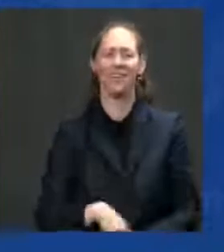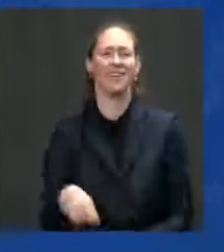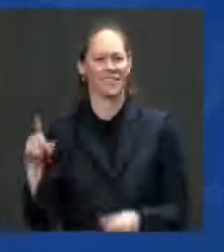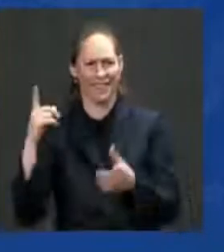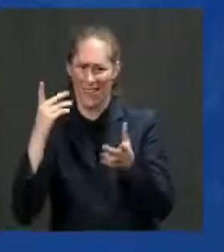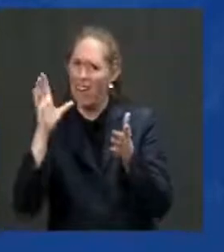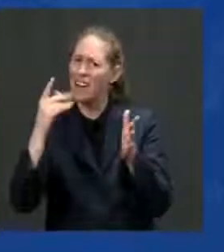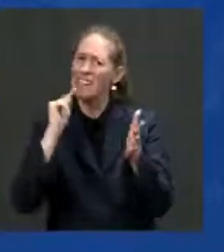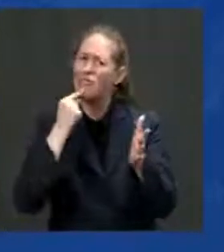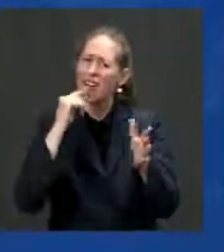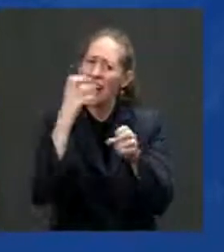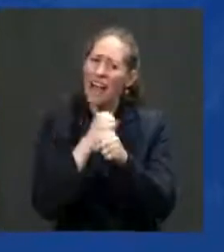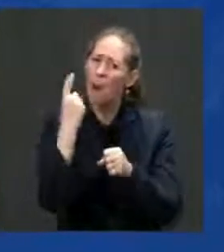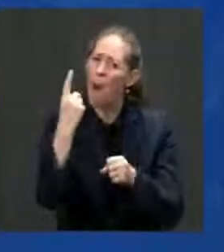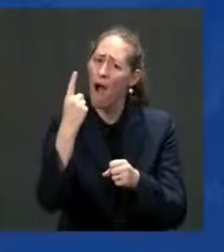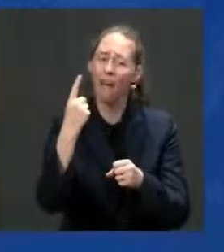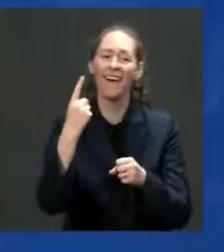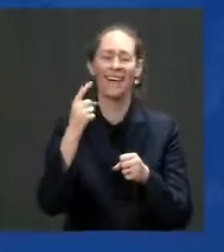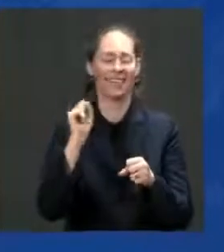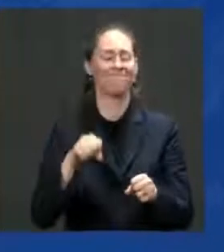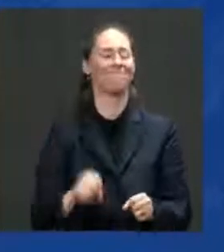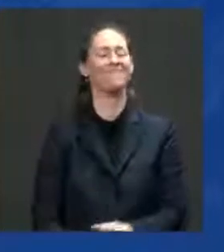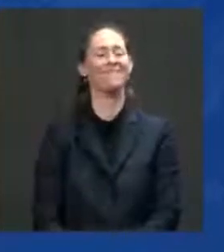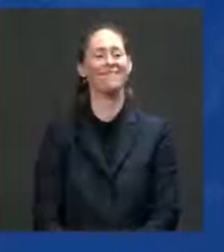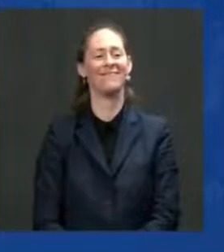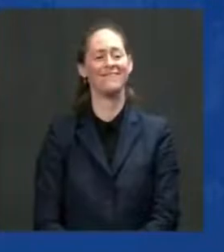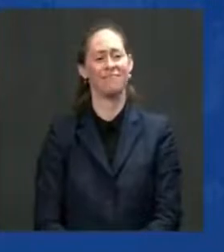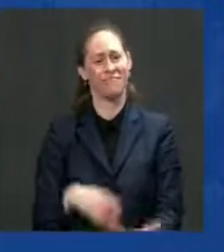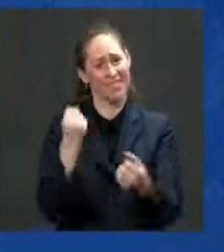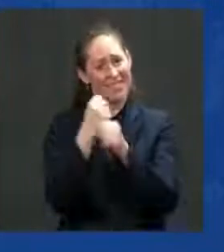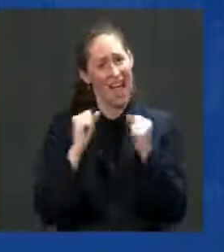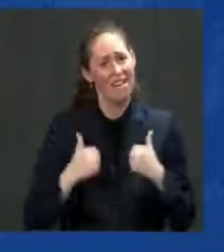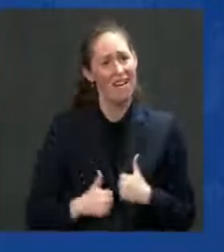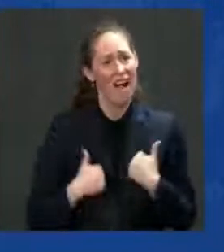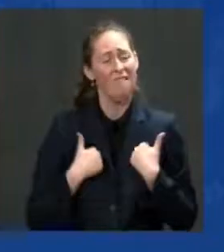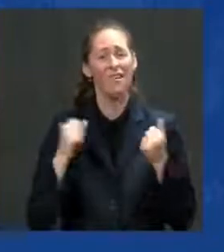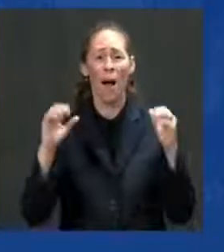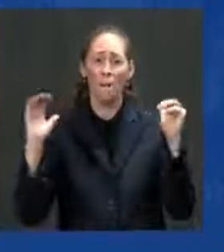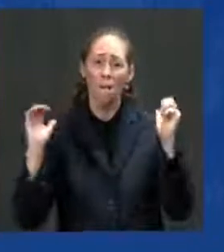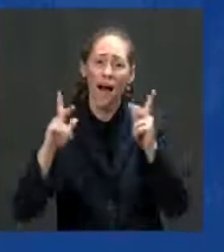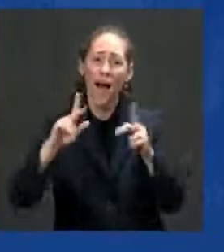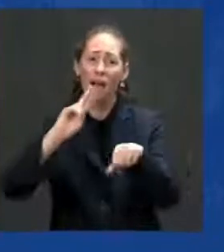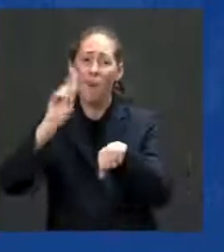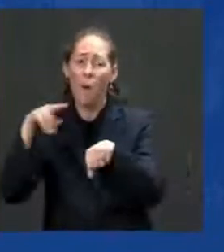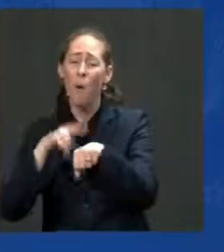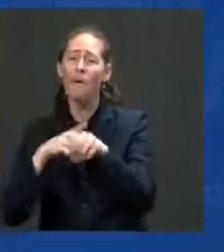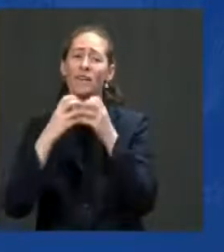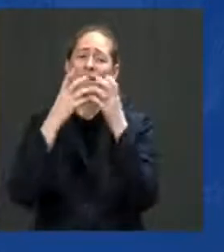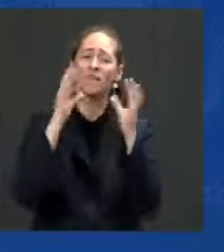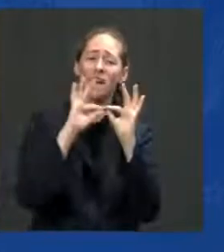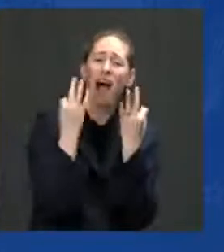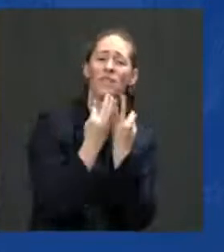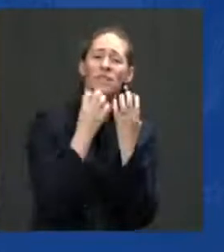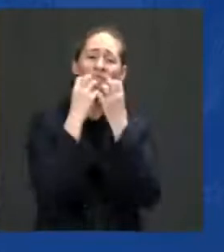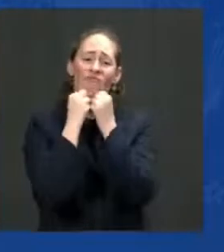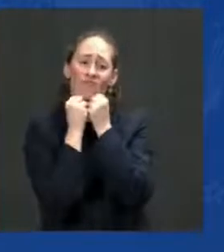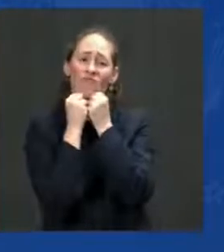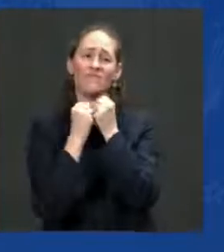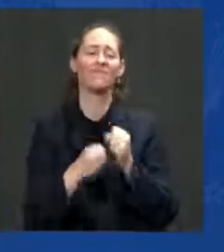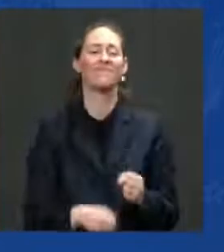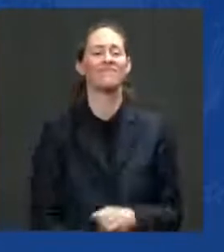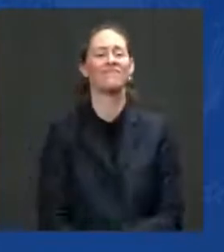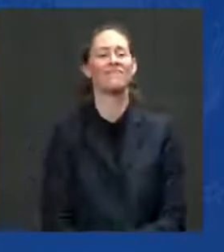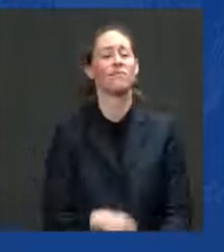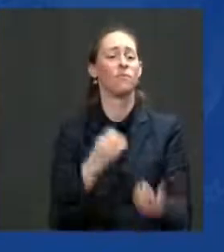one. And you're saving lives, helping us get back our lives and our loved ones. And I want to thank the NFL for